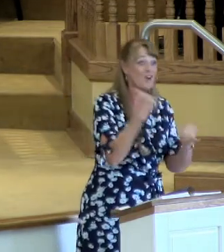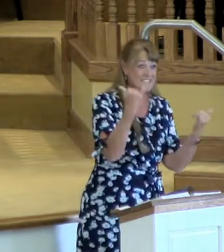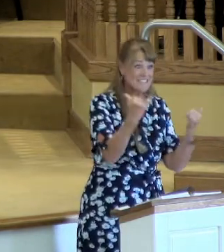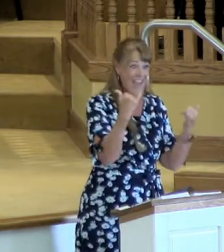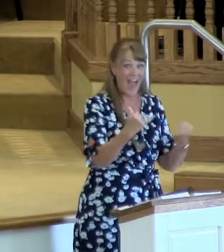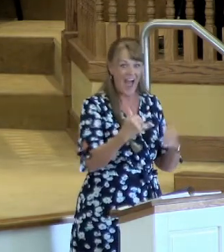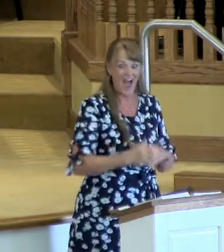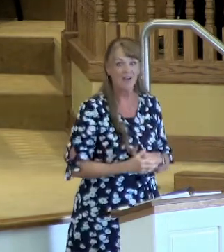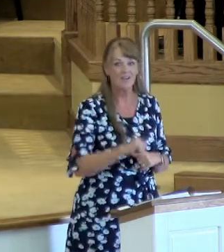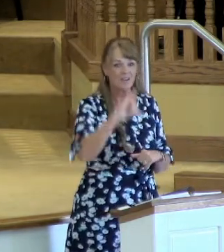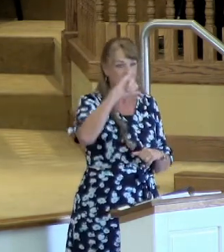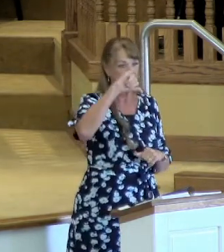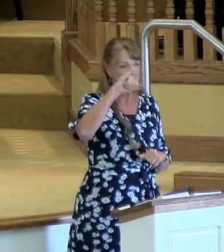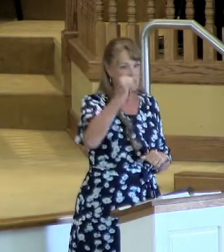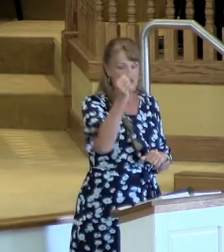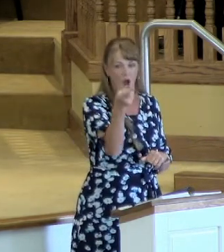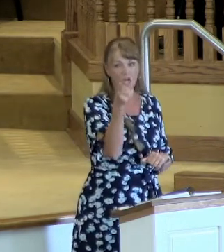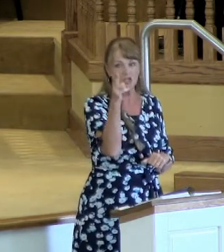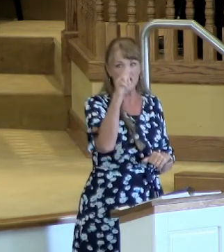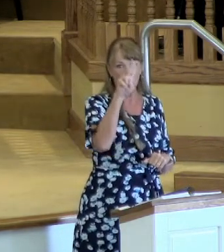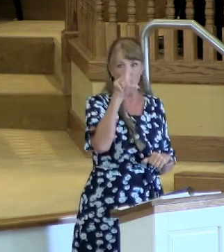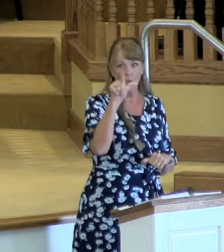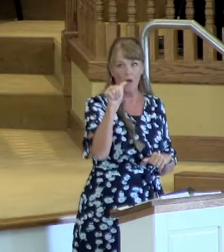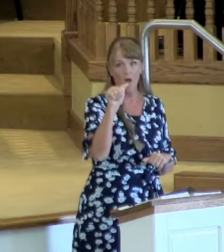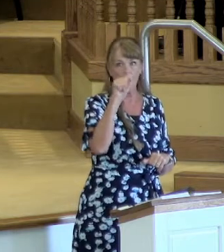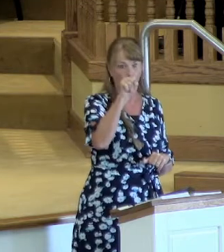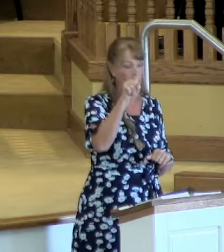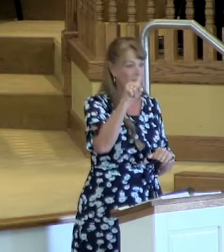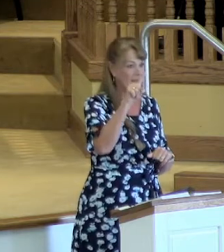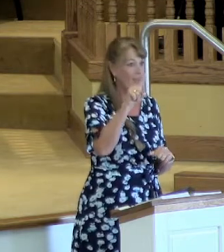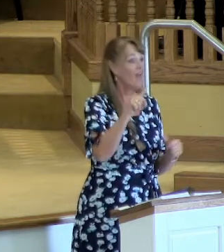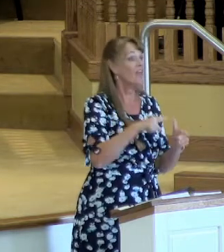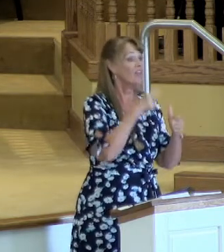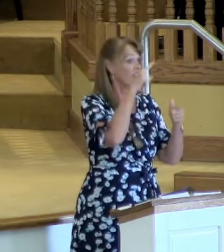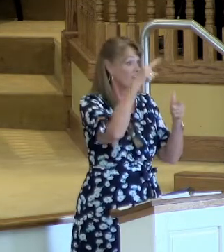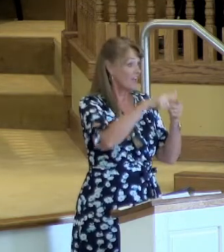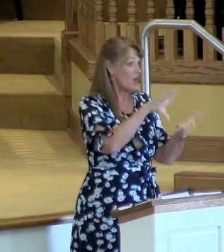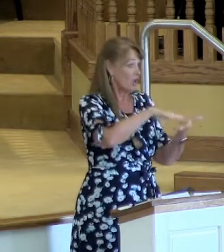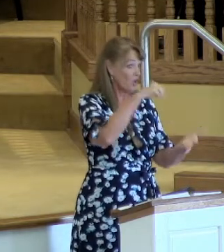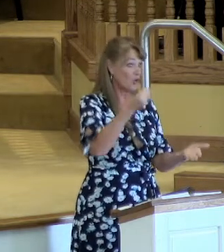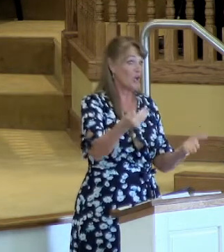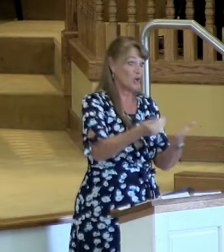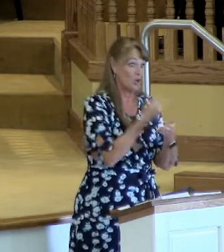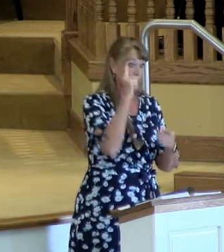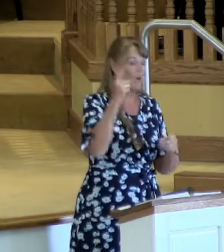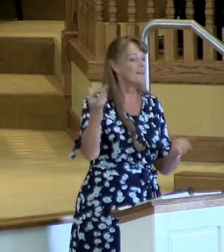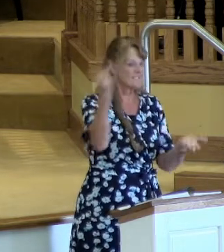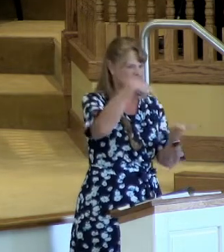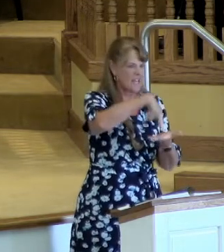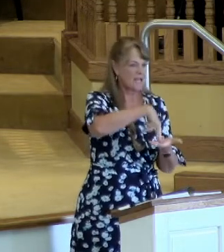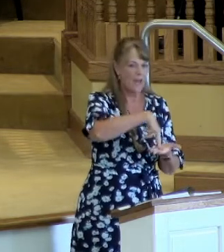going to do Joshua 1:8, and then we are learning a new one tonight. So everyone please stand up.